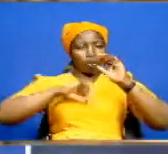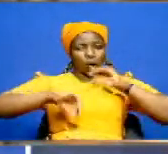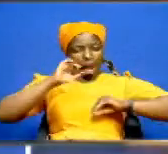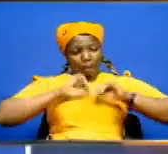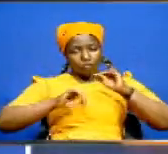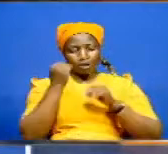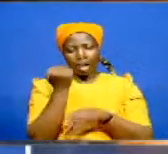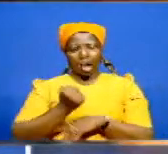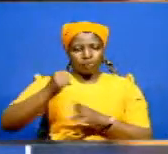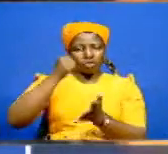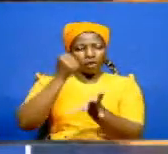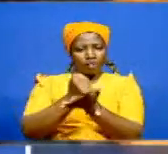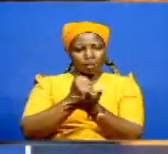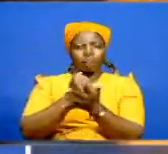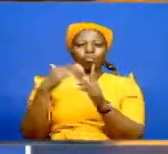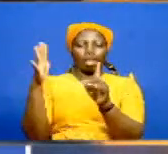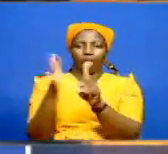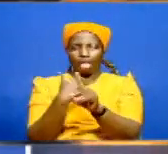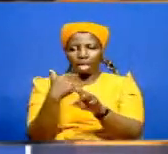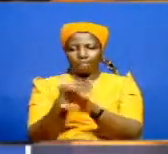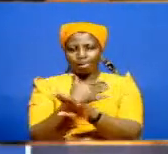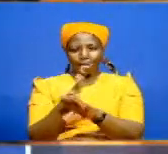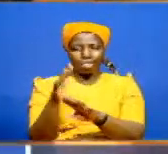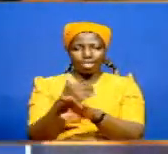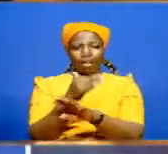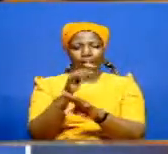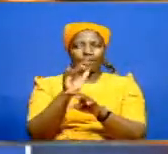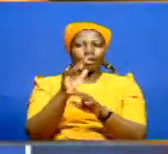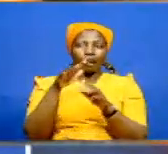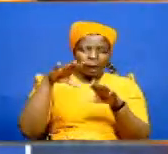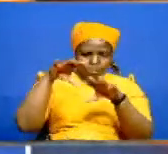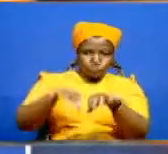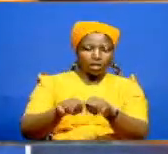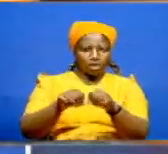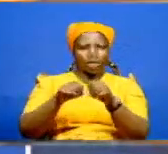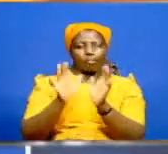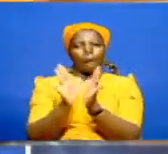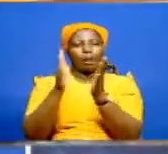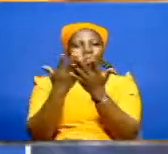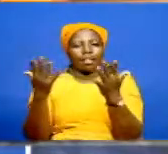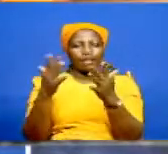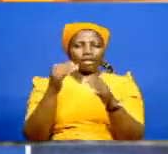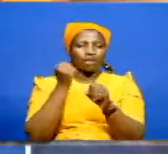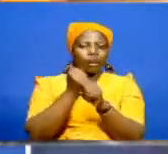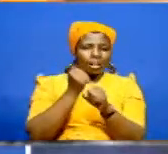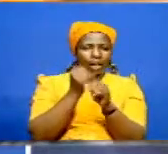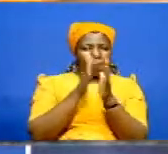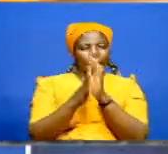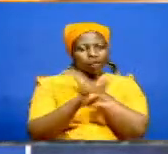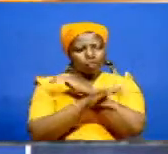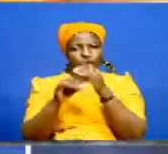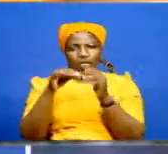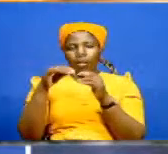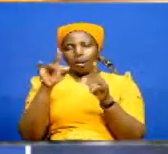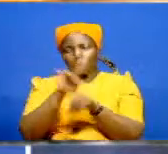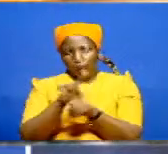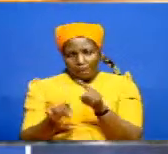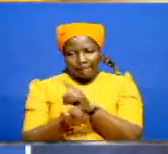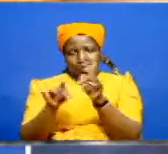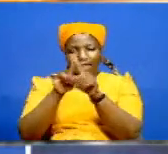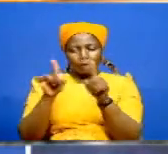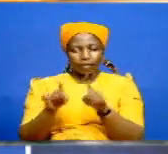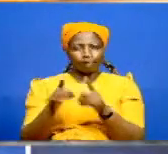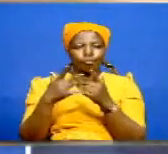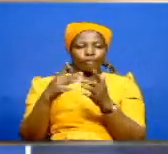abuse of office, fraudulent accusation of public property, dealing with suspect property, and unlawful failure to pay tax to a